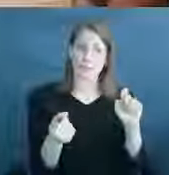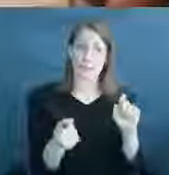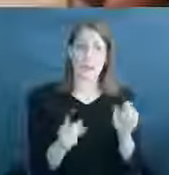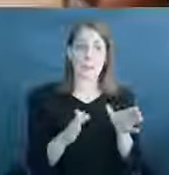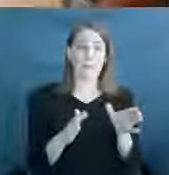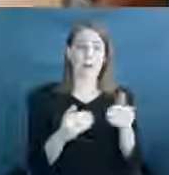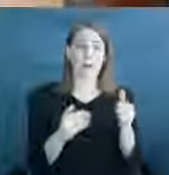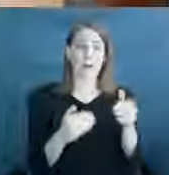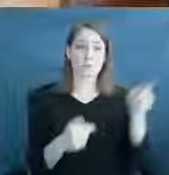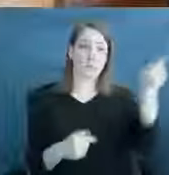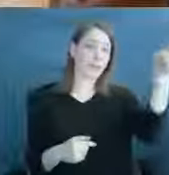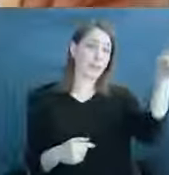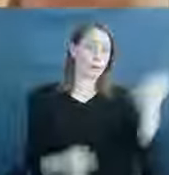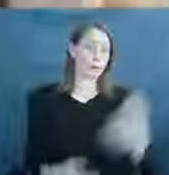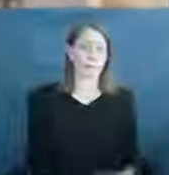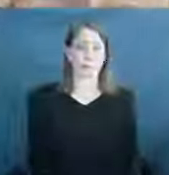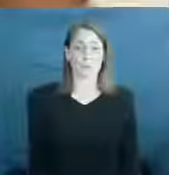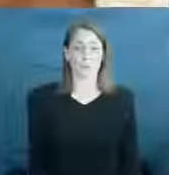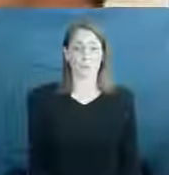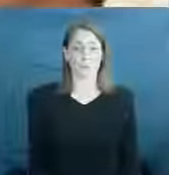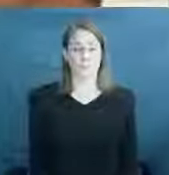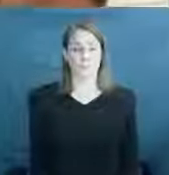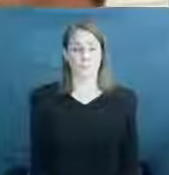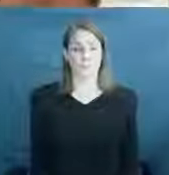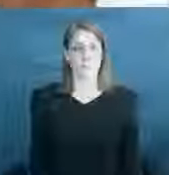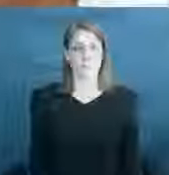Okay, with the template.